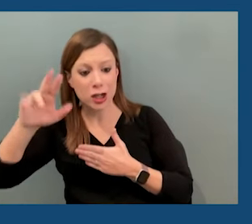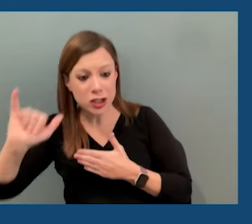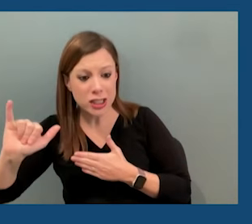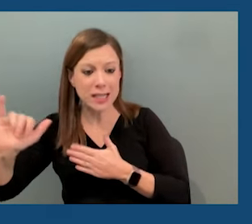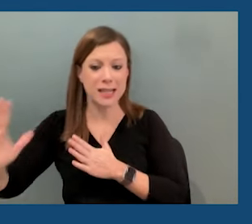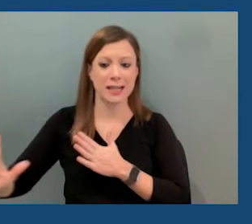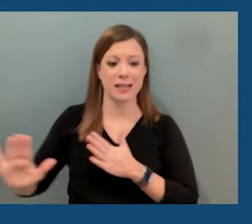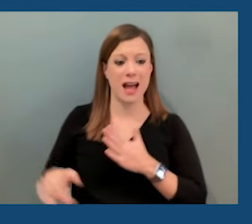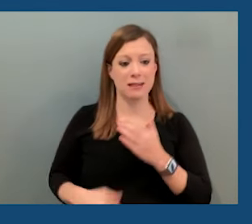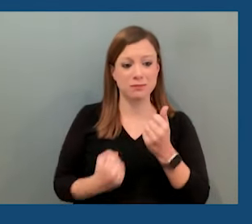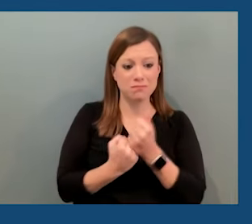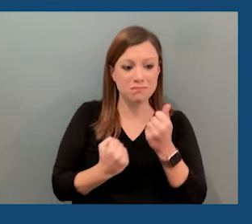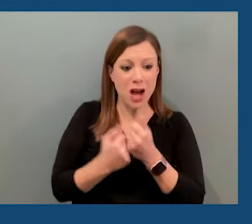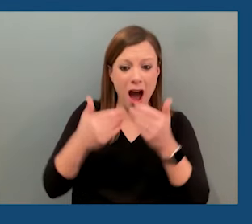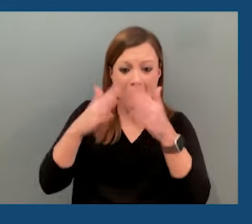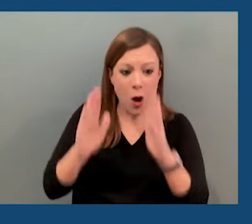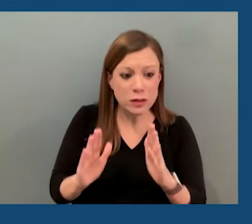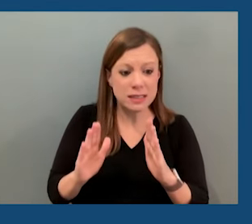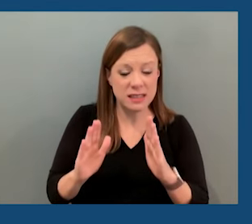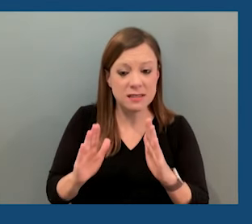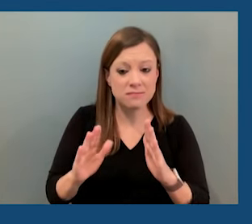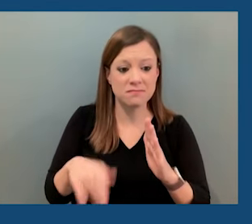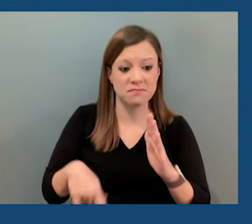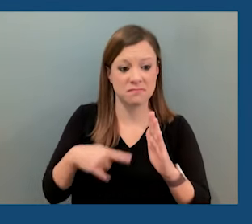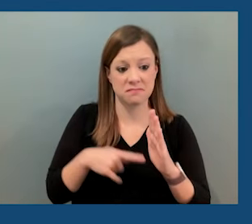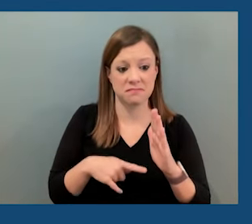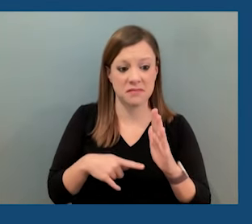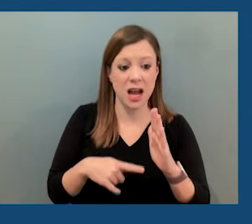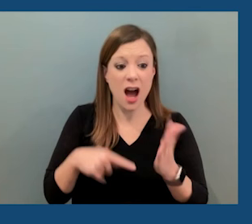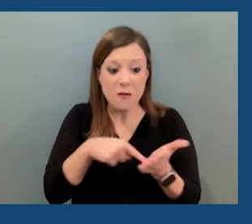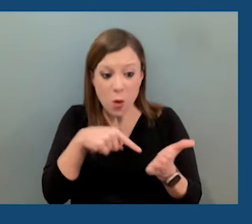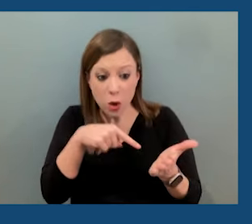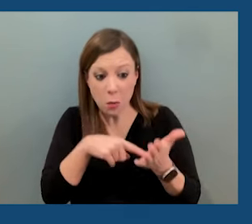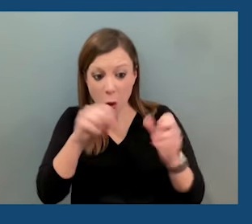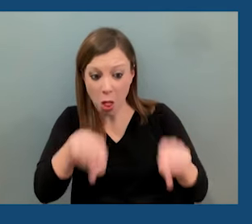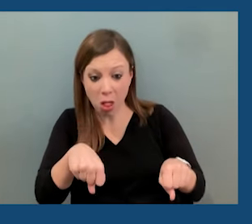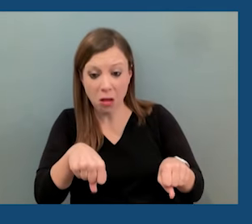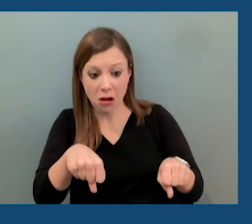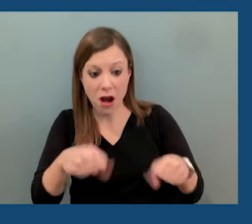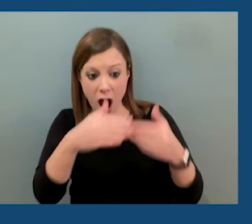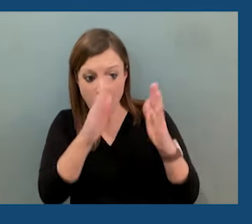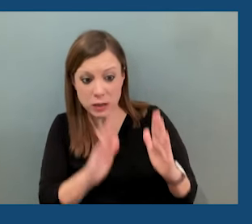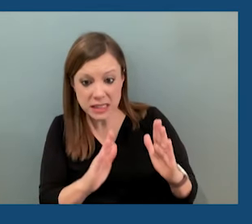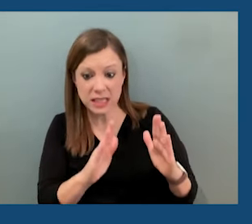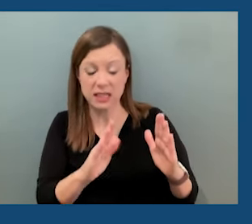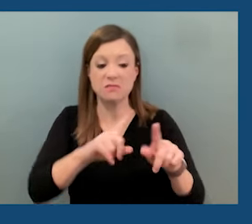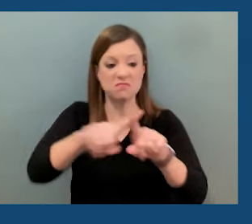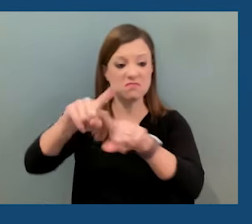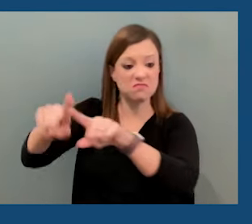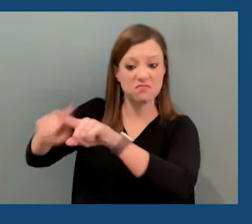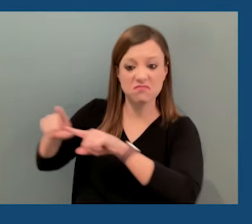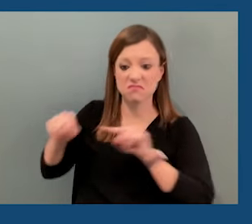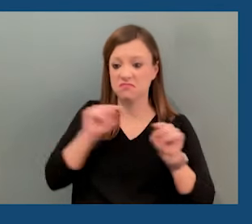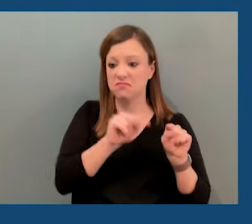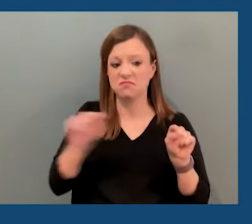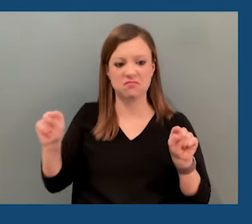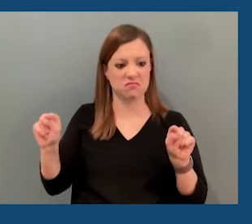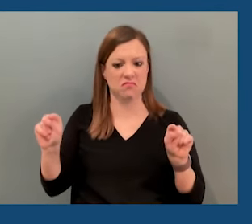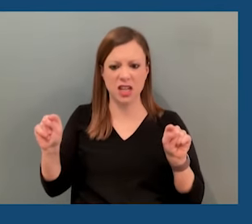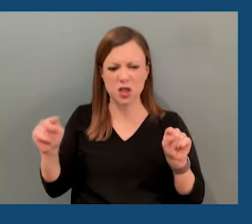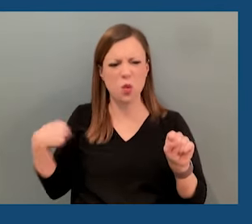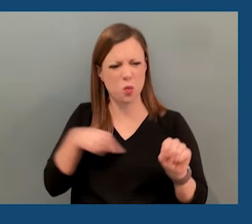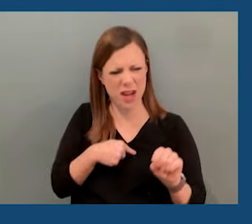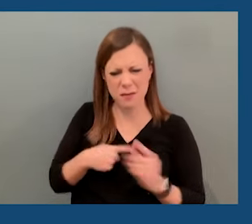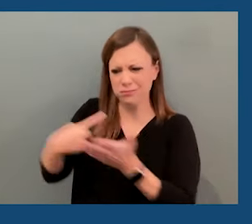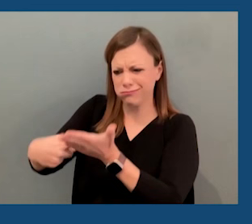at Brookfield Commons, and so many other great things he did at zero emissions vehicles. We announced that here. So we've been talking about this for a long